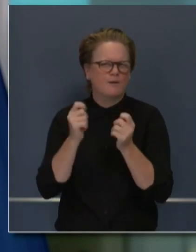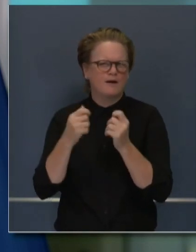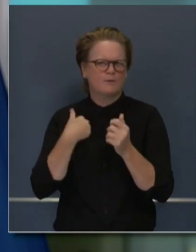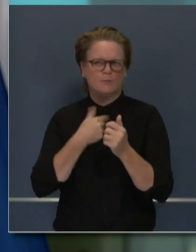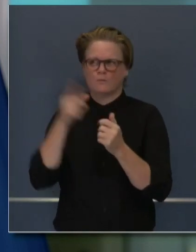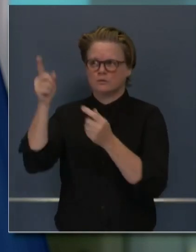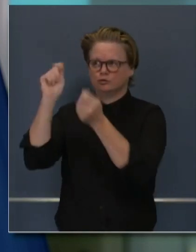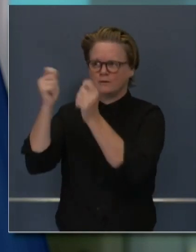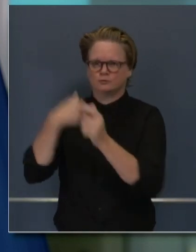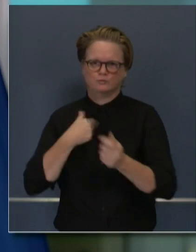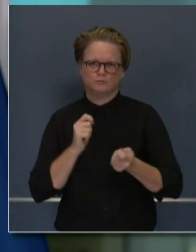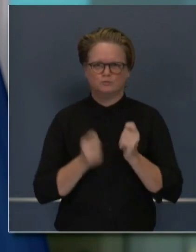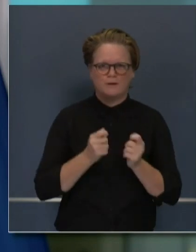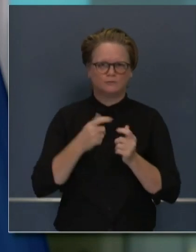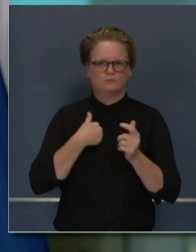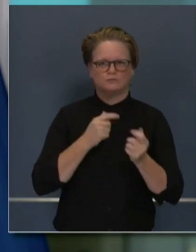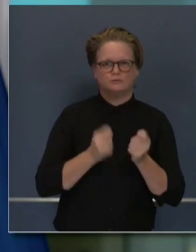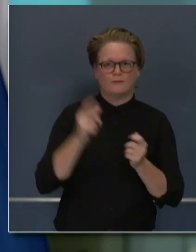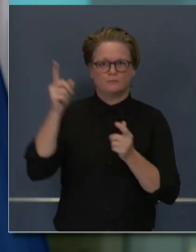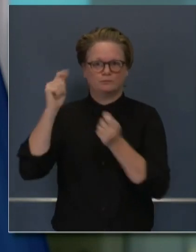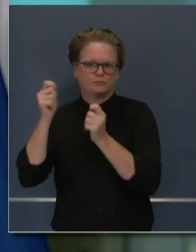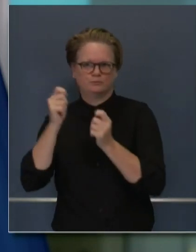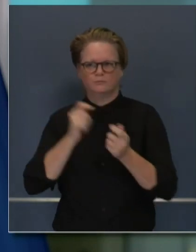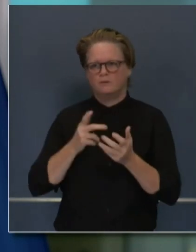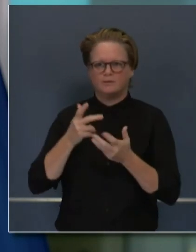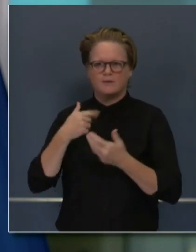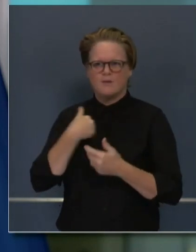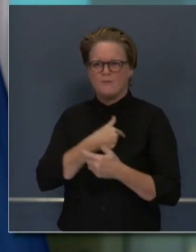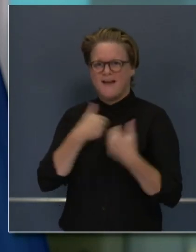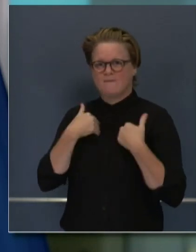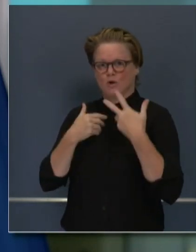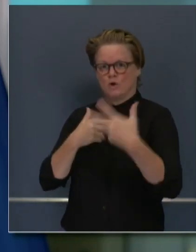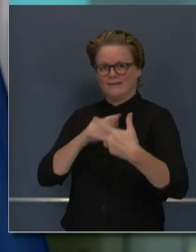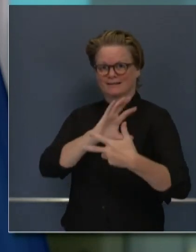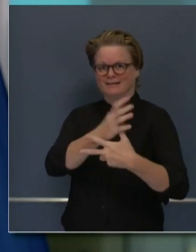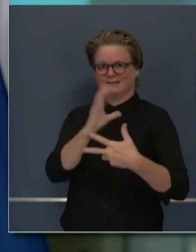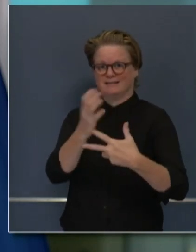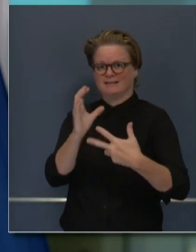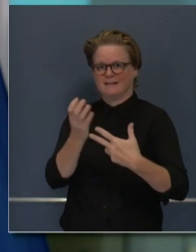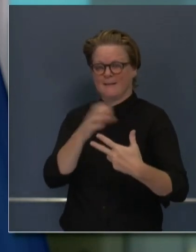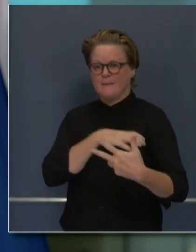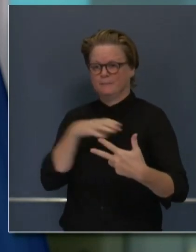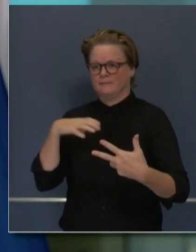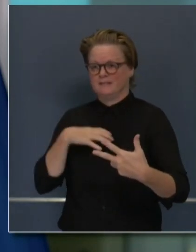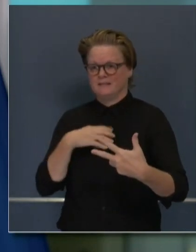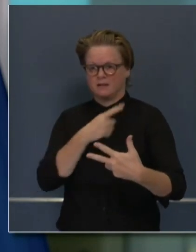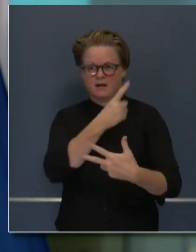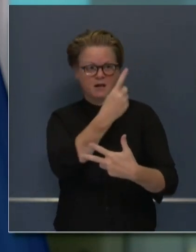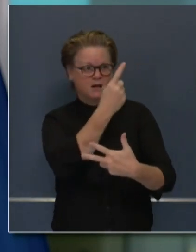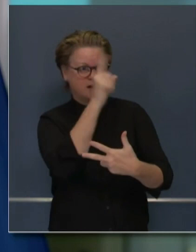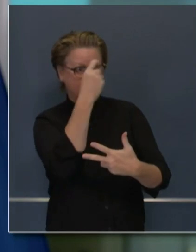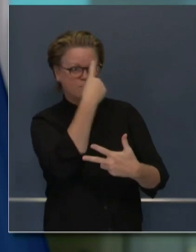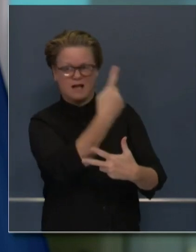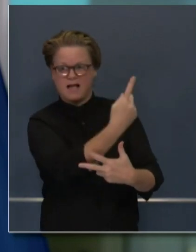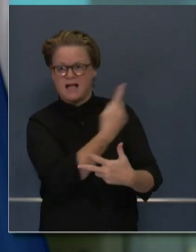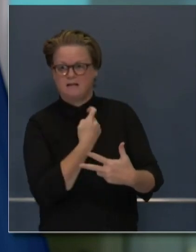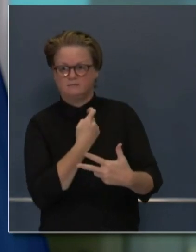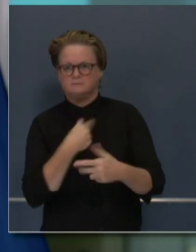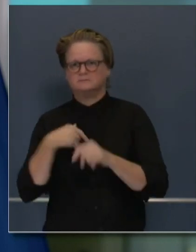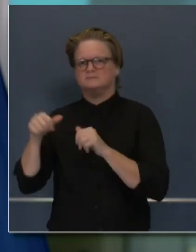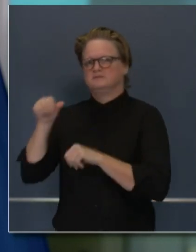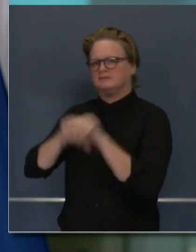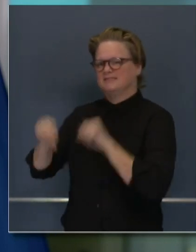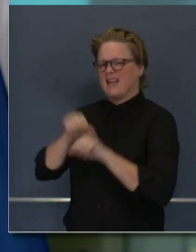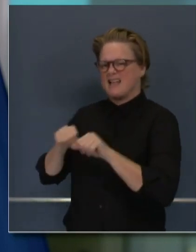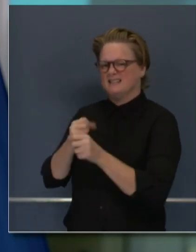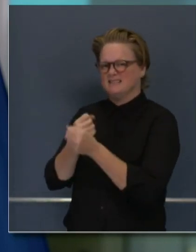3 different committees that the governor has urged us to put together, that scientific safety committee, that drafting guidelines committee,